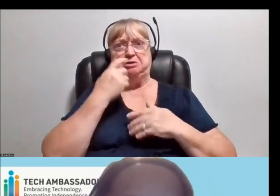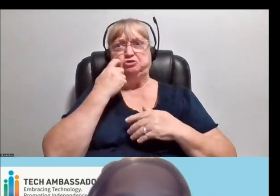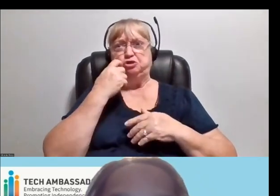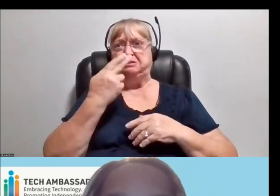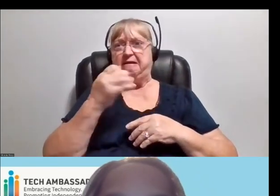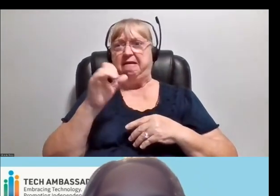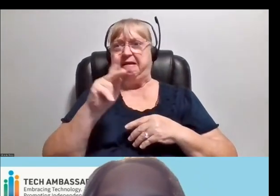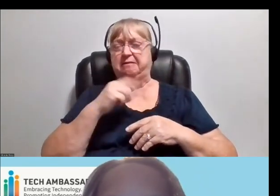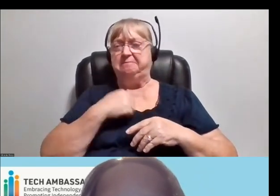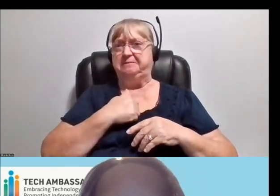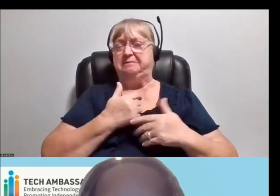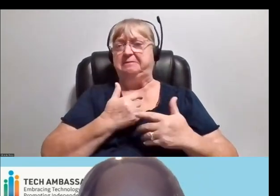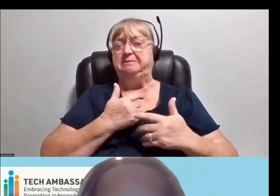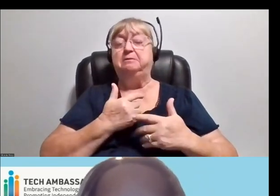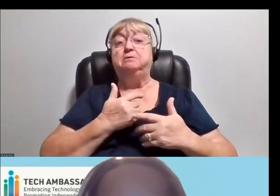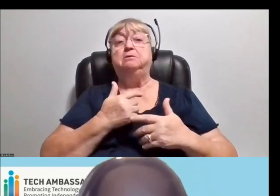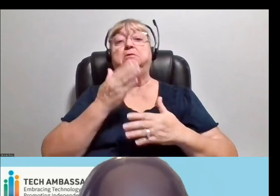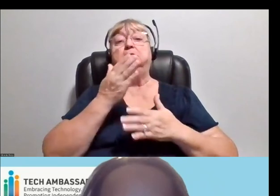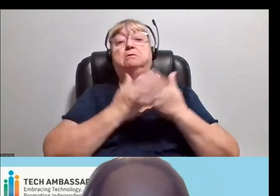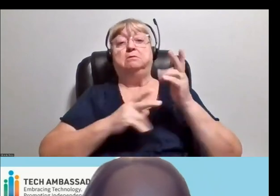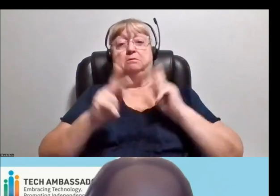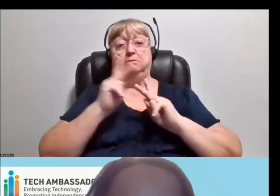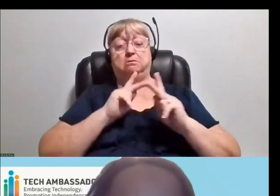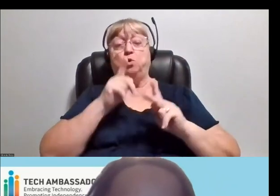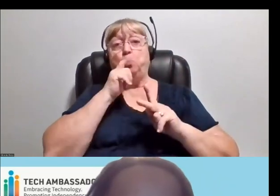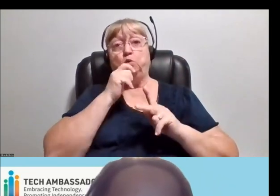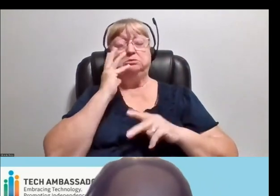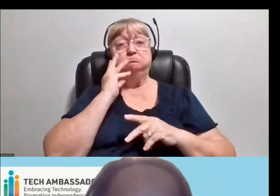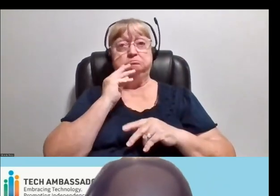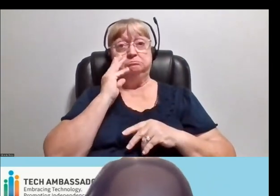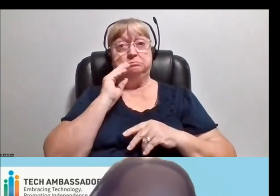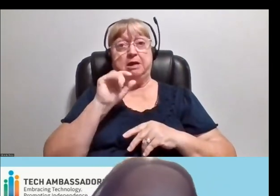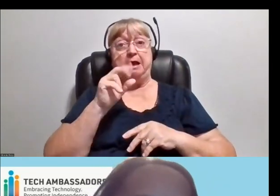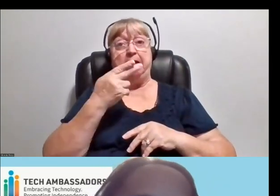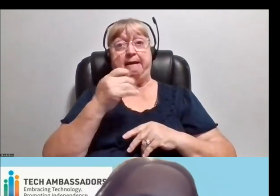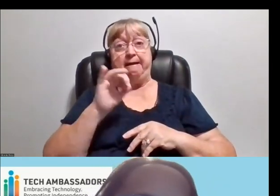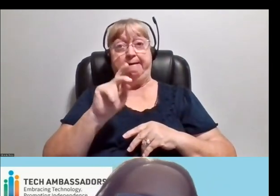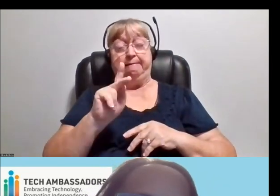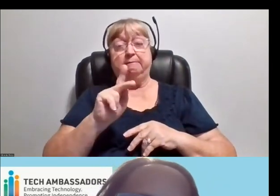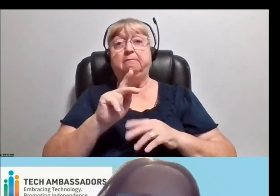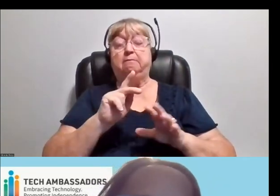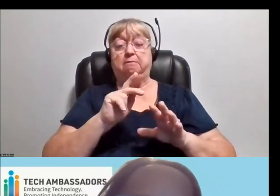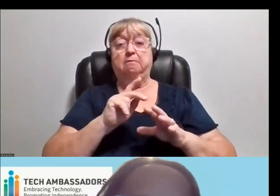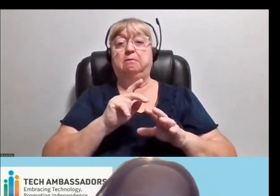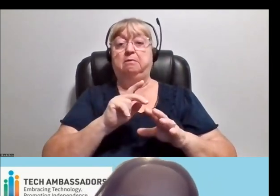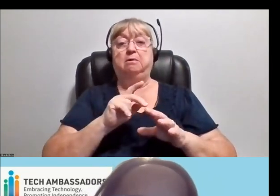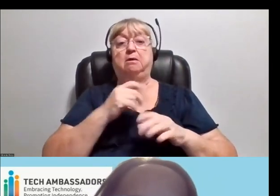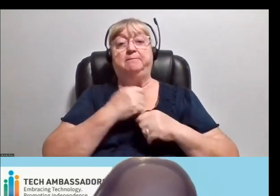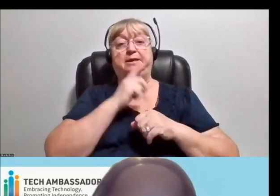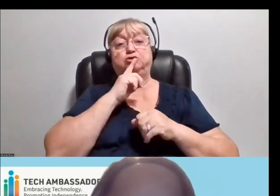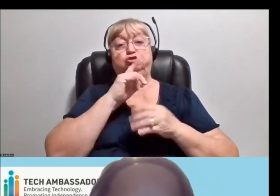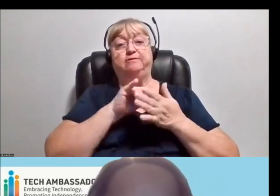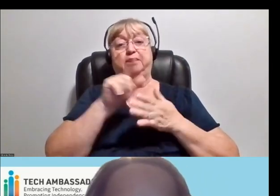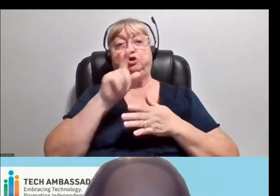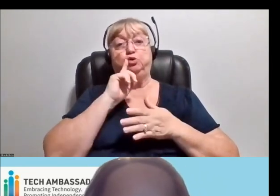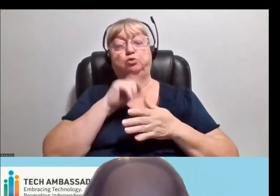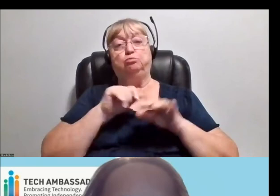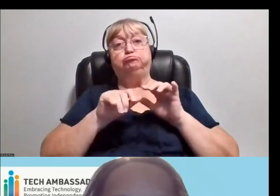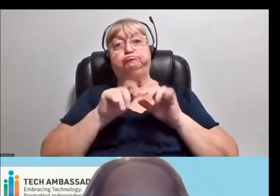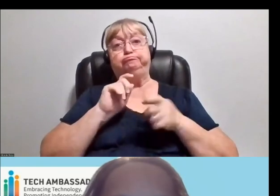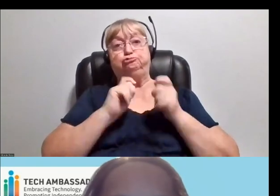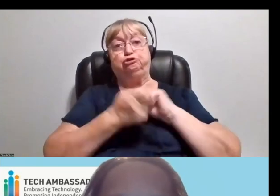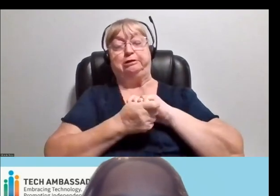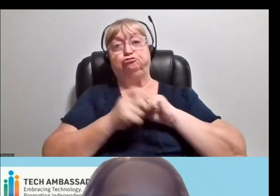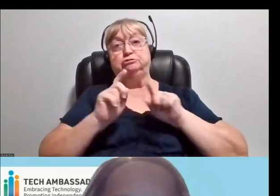is, when some people that do get hacked, you got to make sure you put in a different